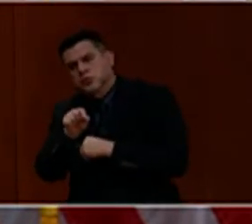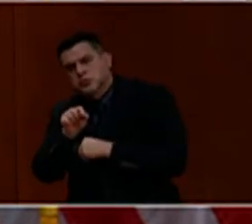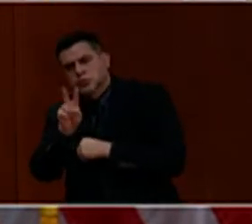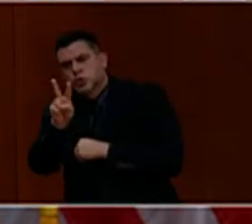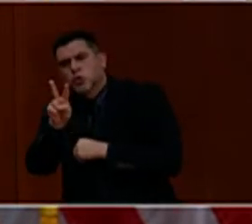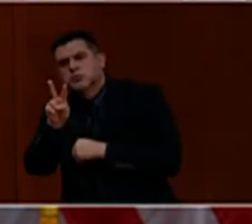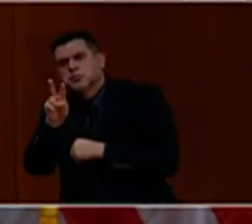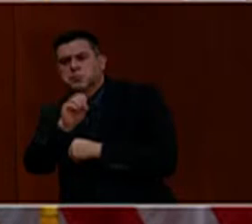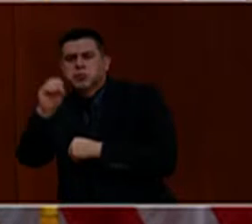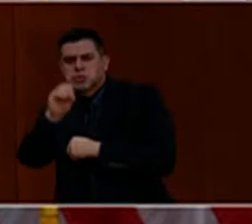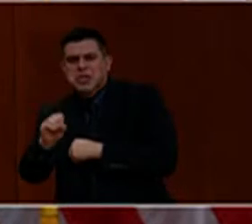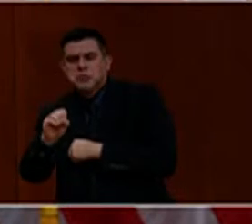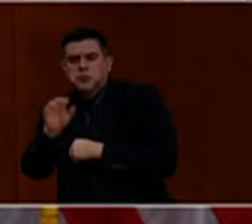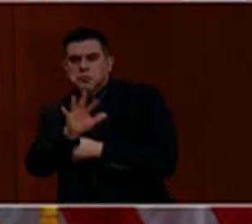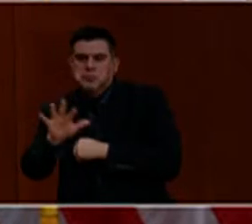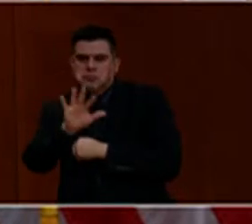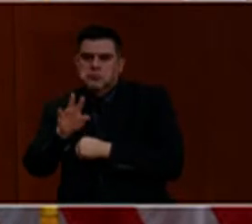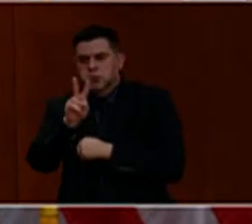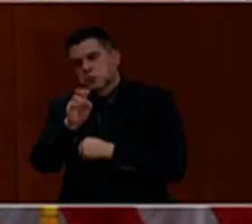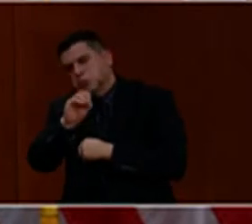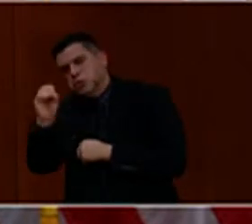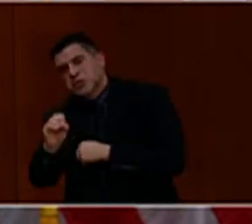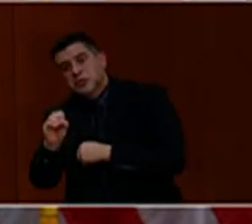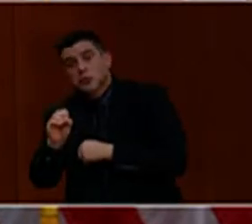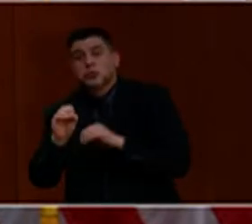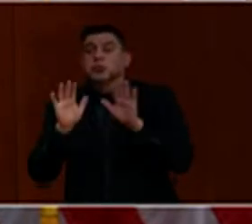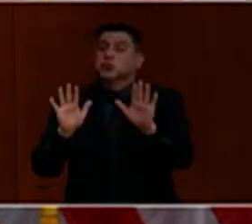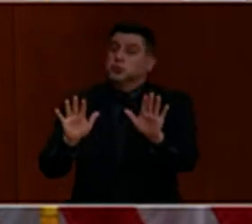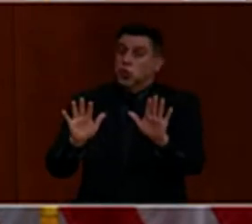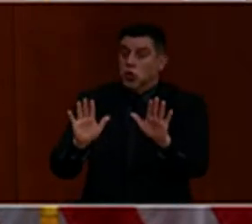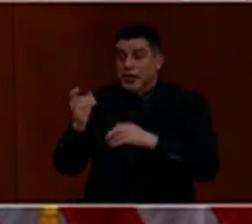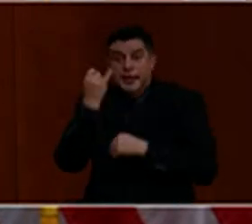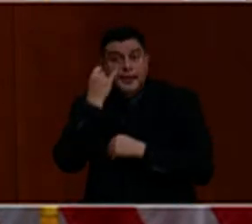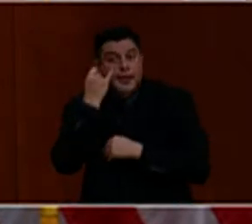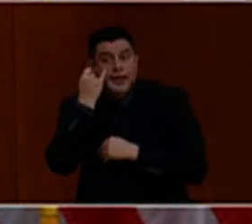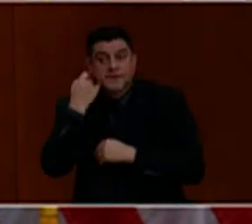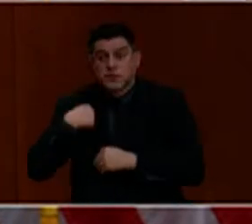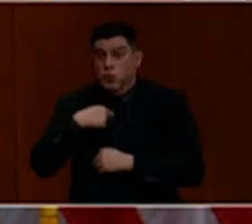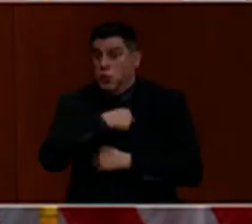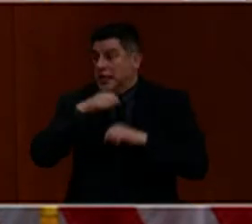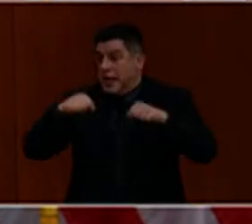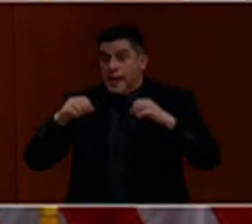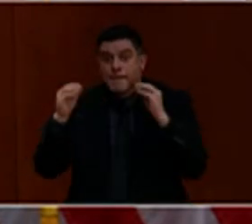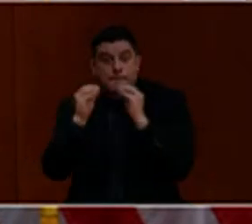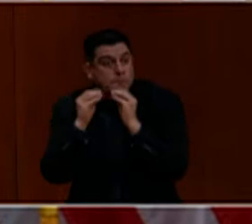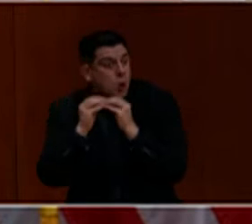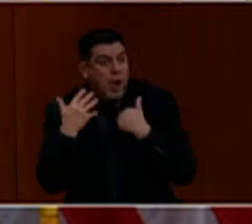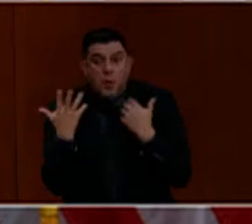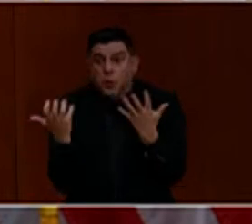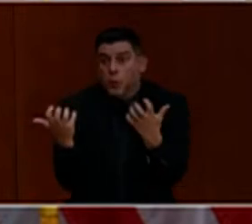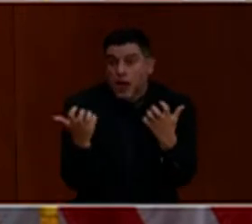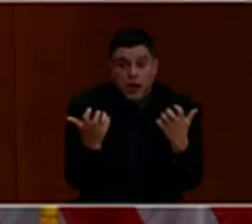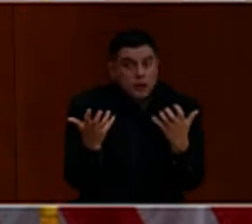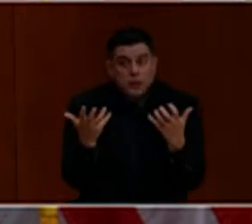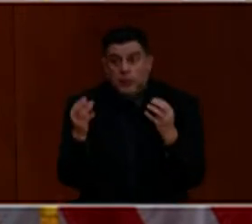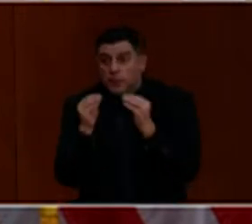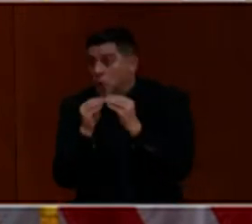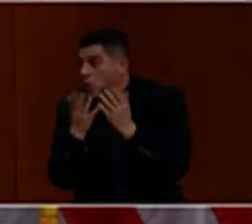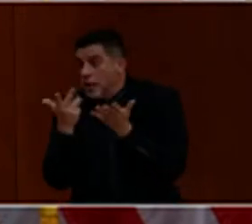anything that we can do beyond that, I want to. And the reason is I kind of fear that if the